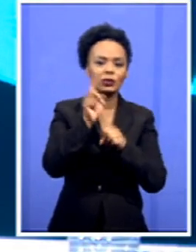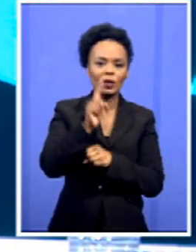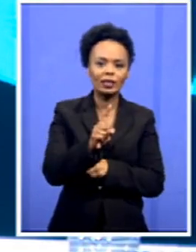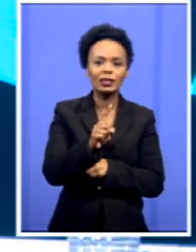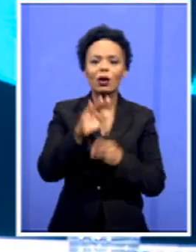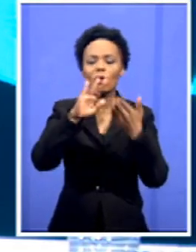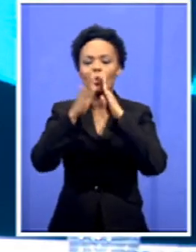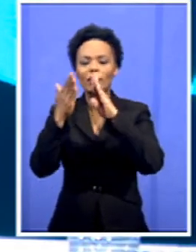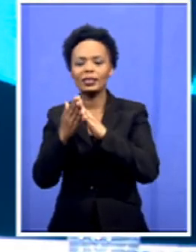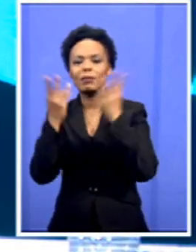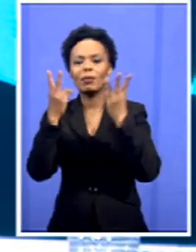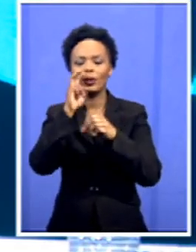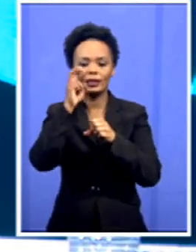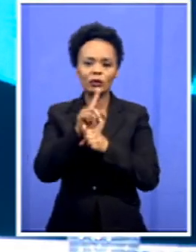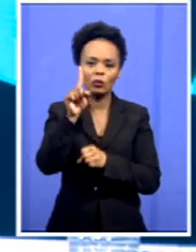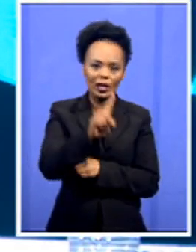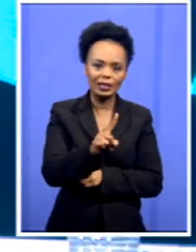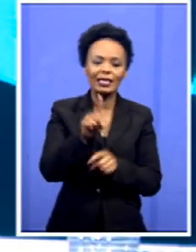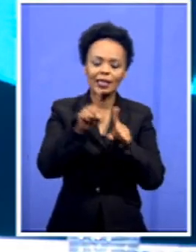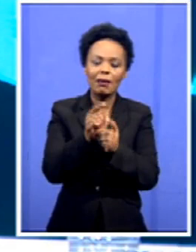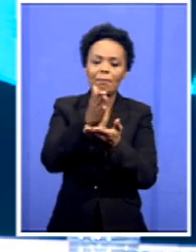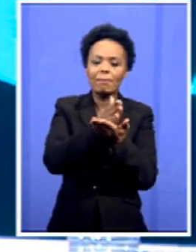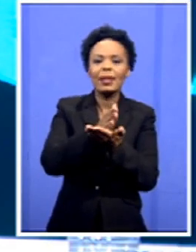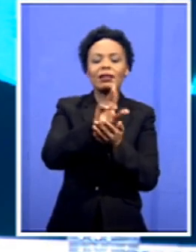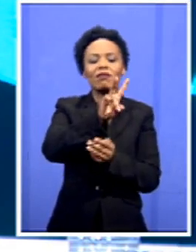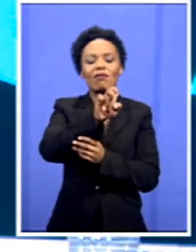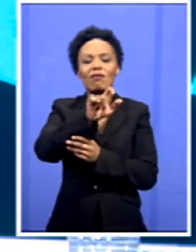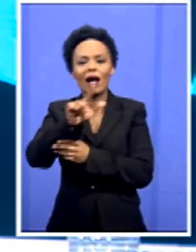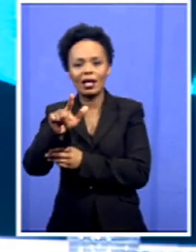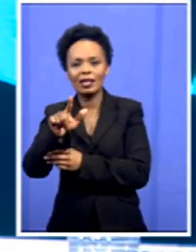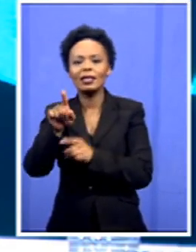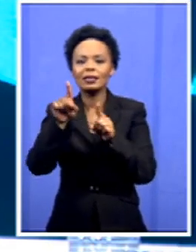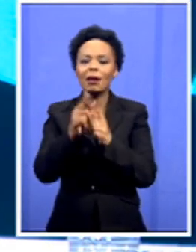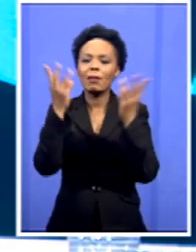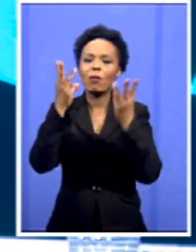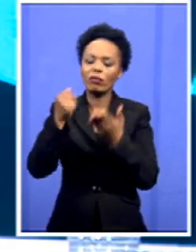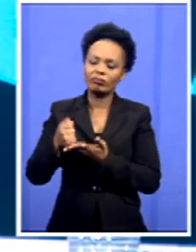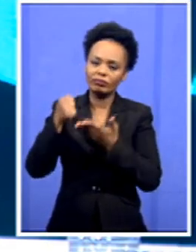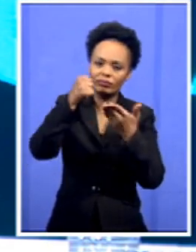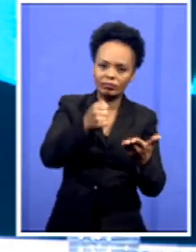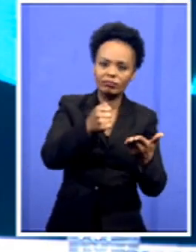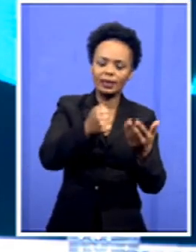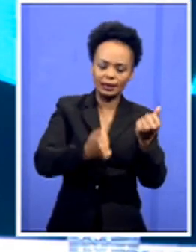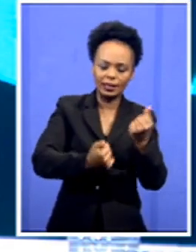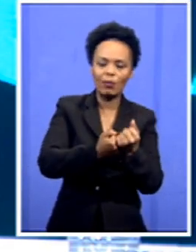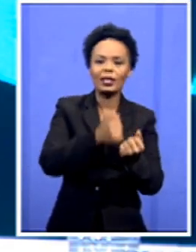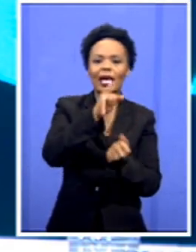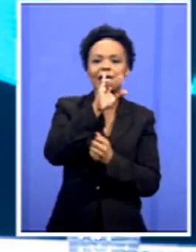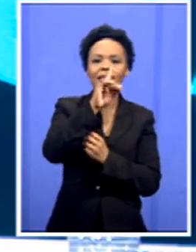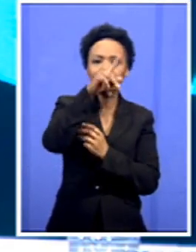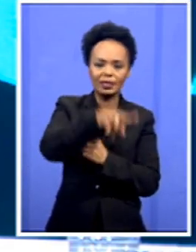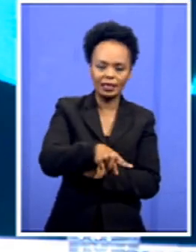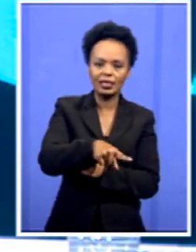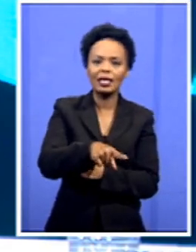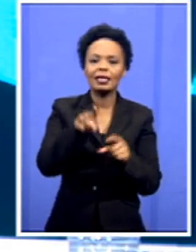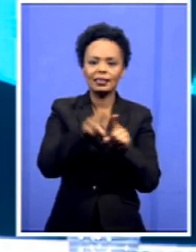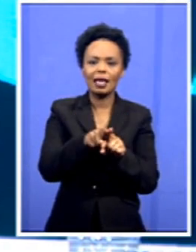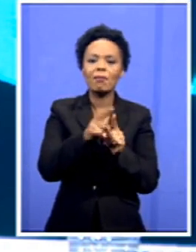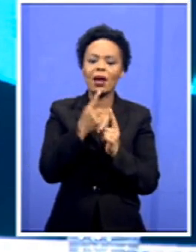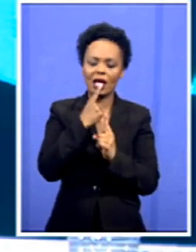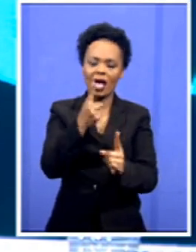communities. Because in Midval, even if there are people who have contributed towards the IDP and they have also mentioned the